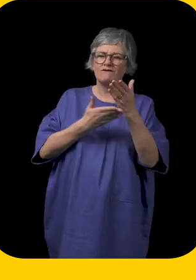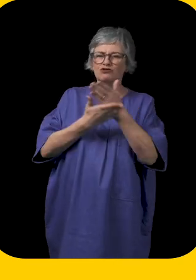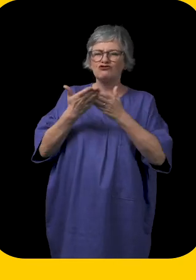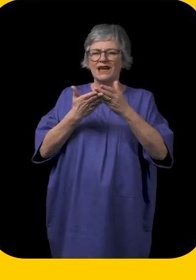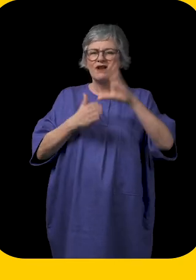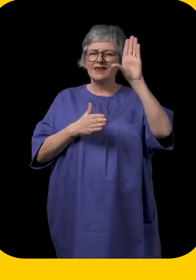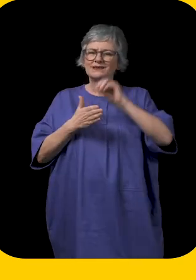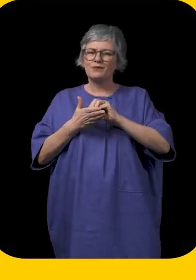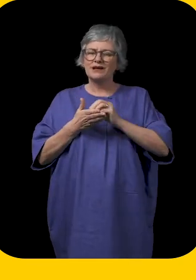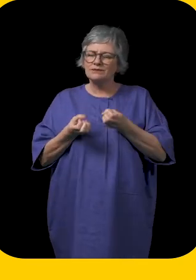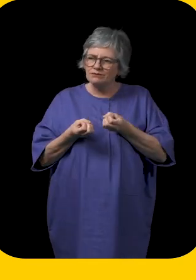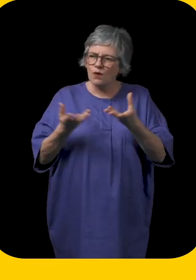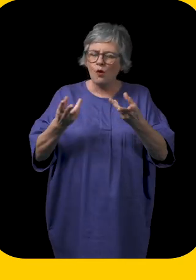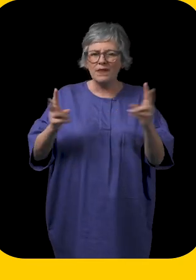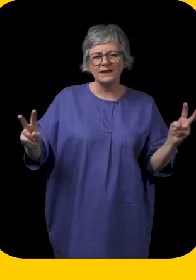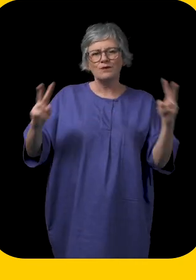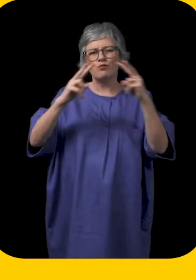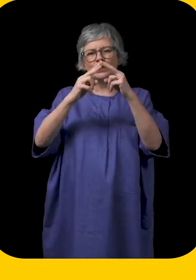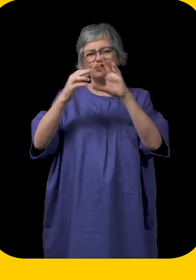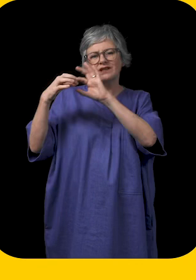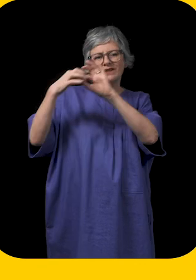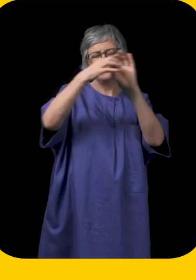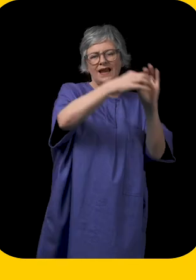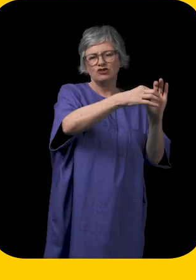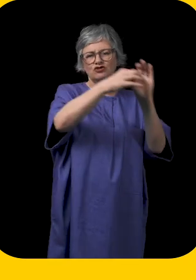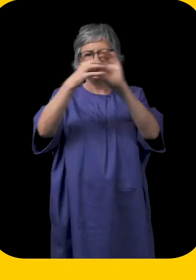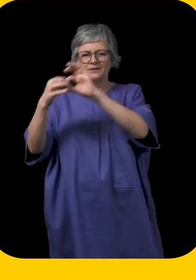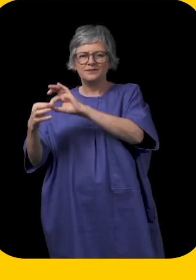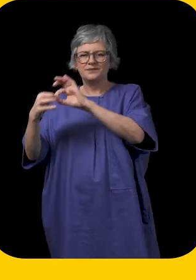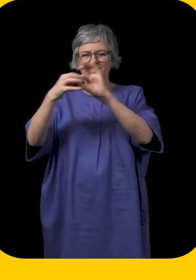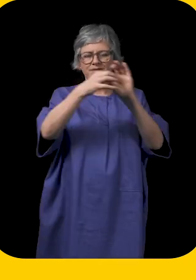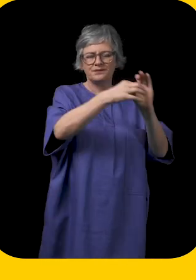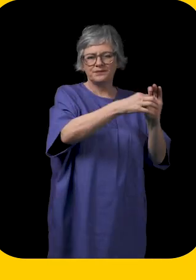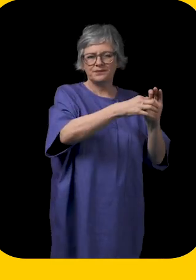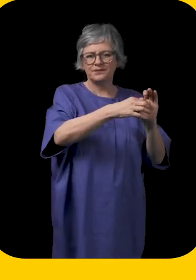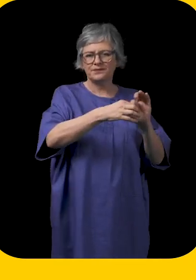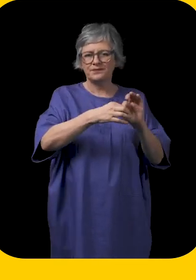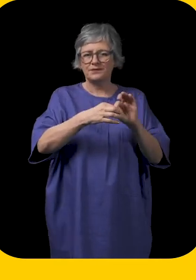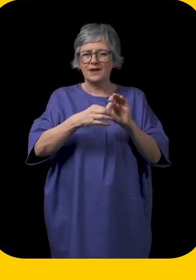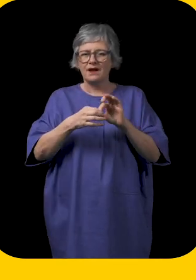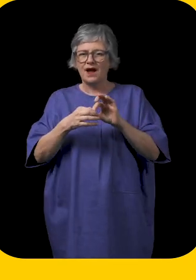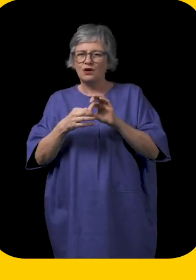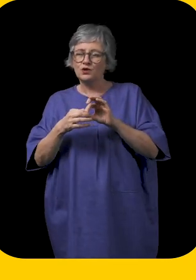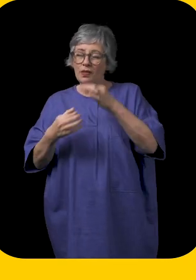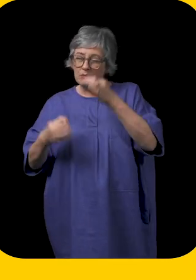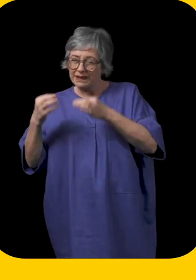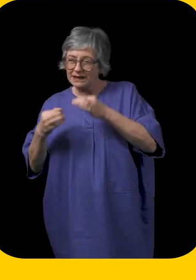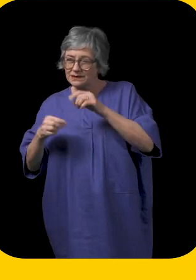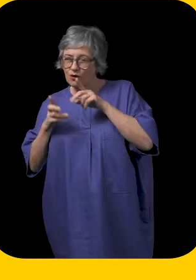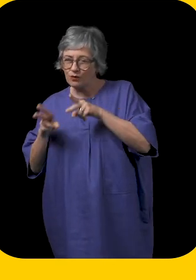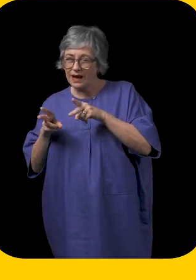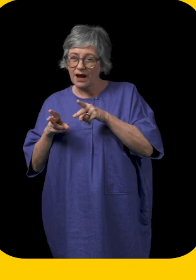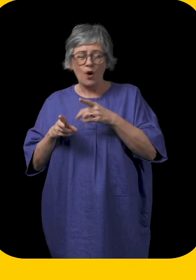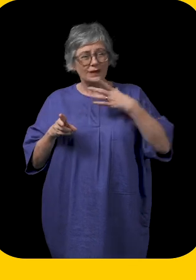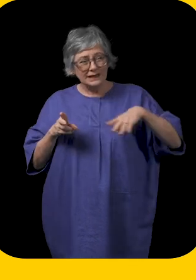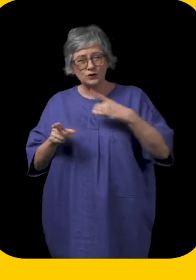of sharing that experience and opening these bridges of connection between people. A bit of both, a bit of the